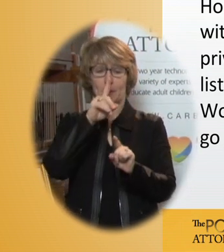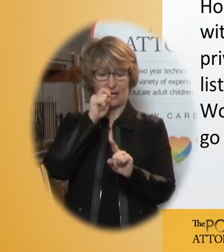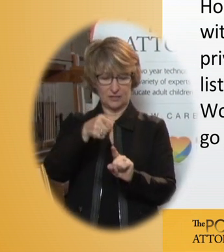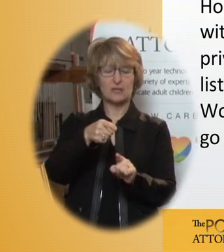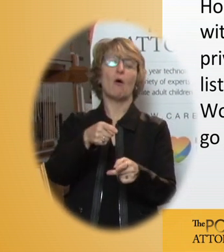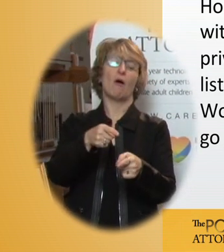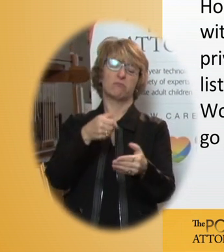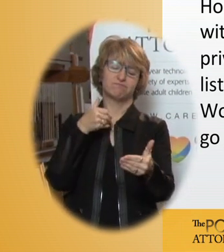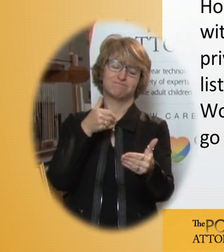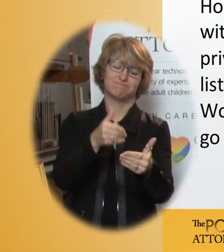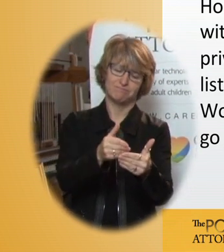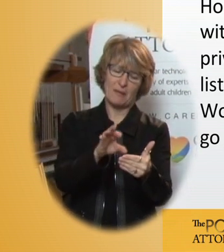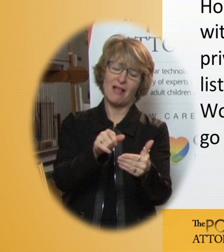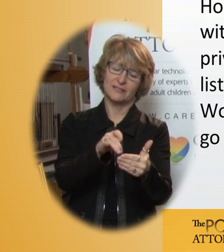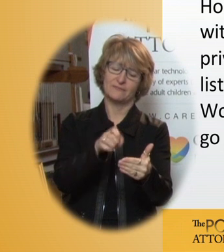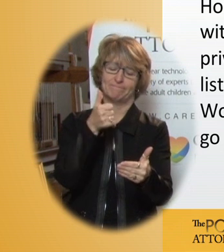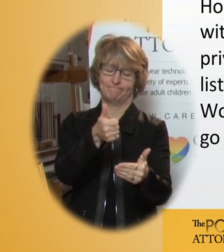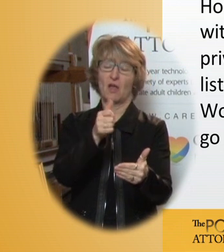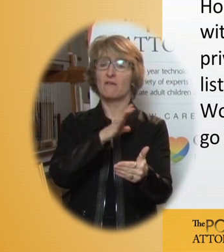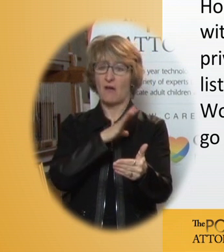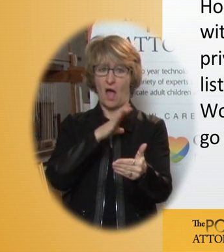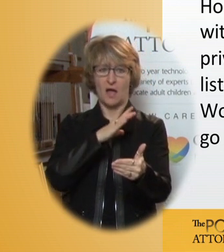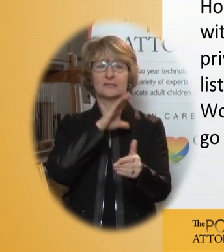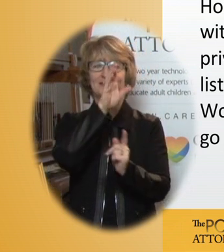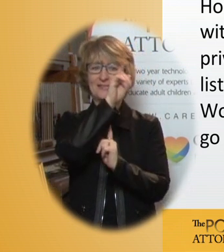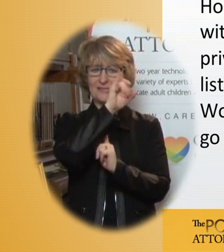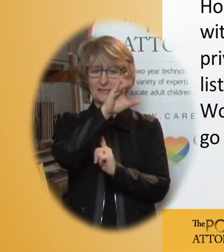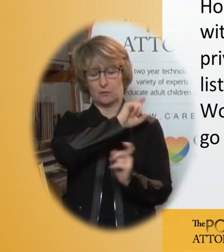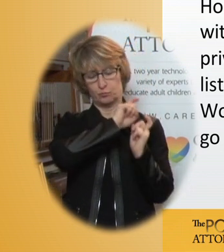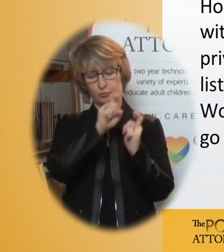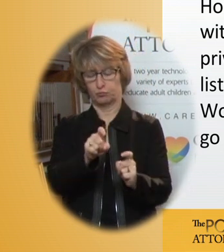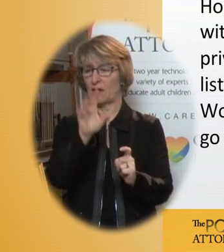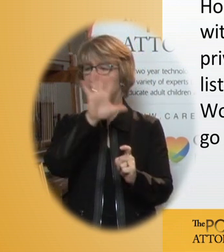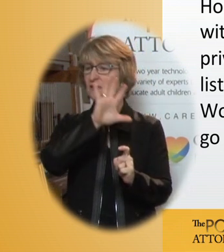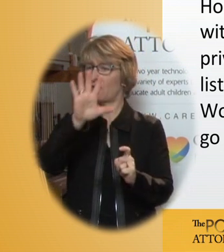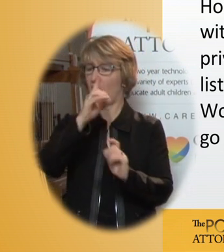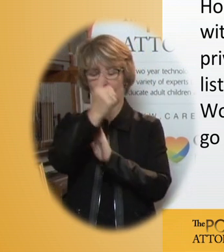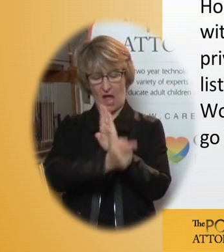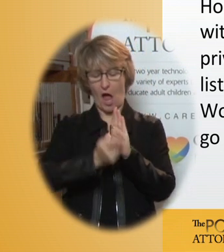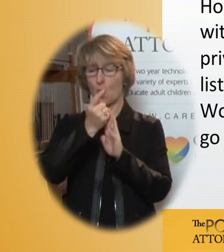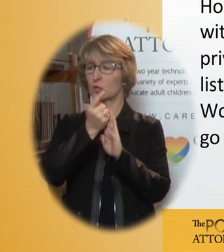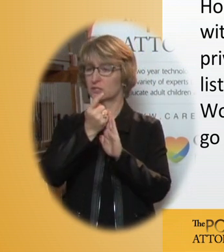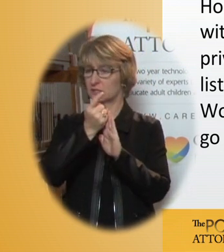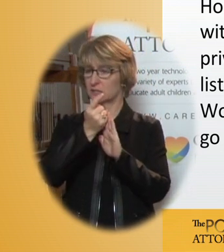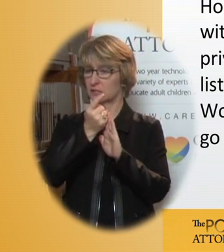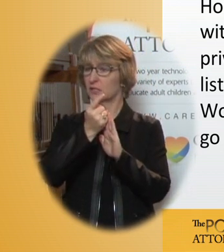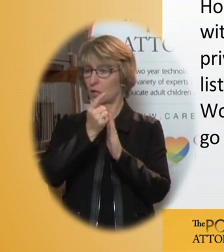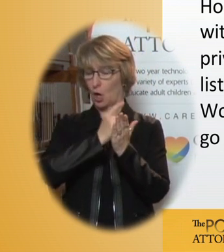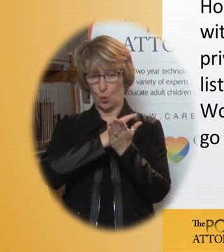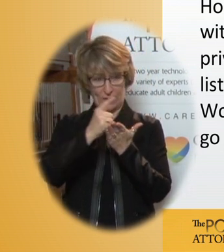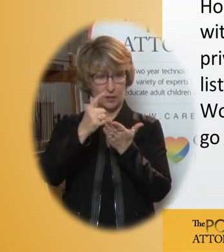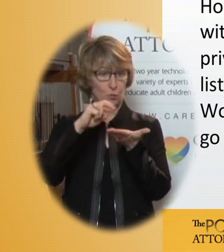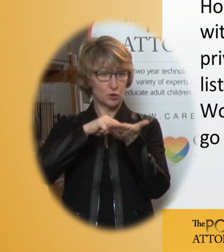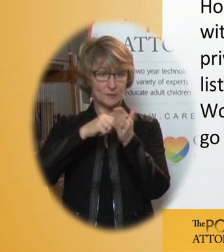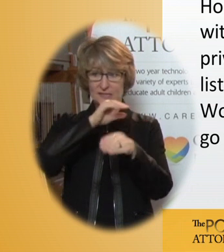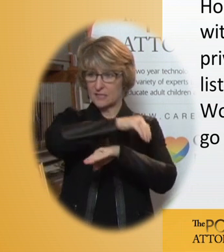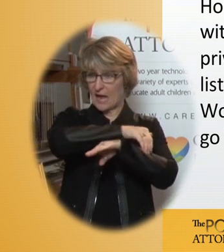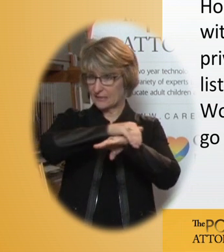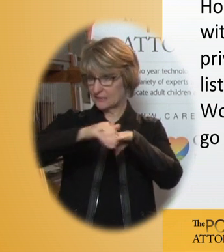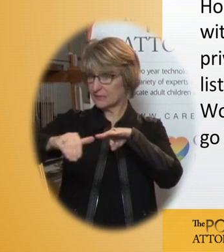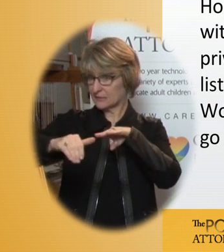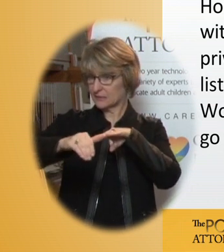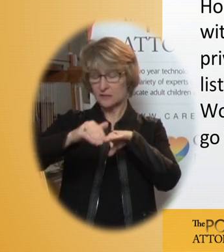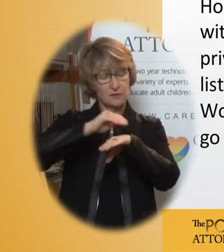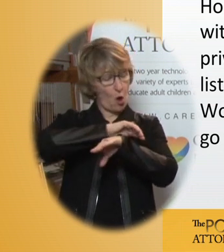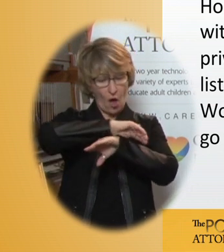deemed palliative, was able to get 54 hours a week. So that means night shifts. That means that this lady was able to